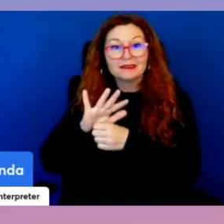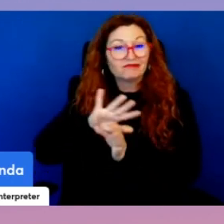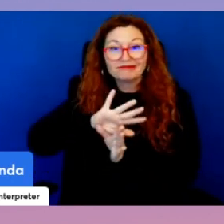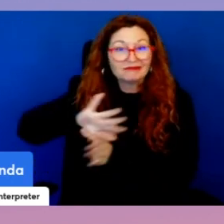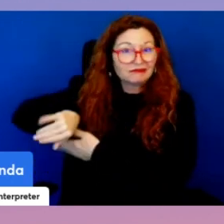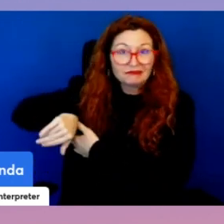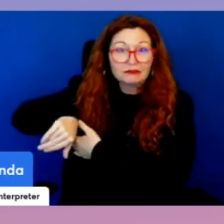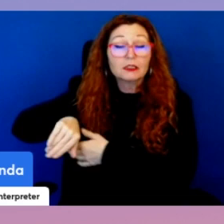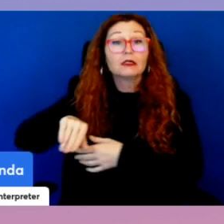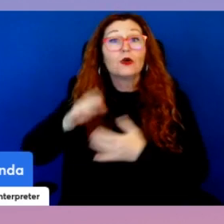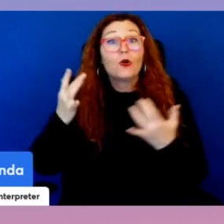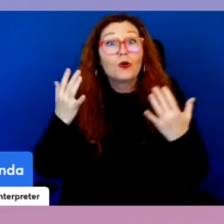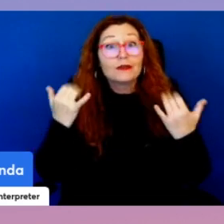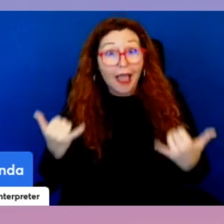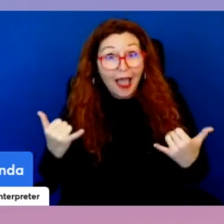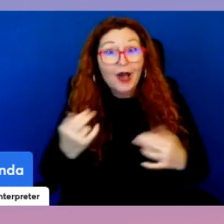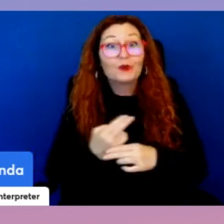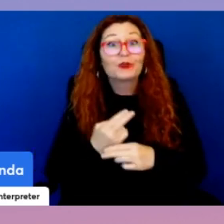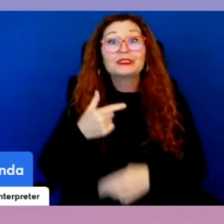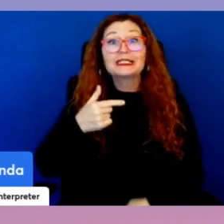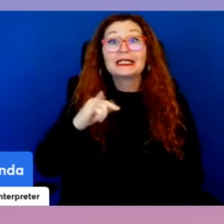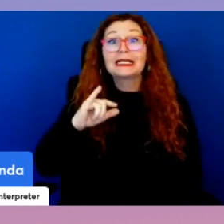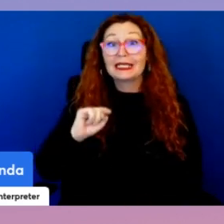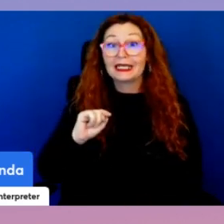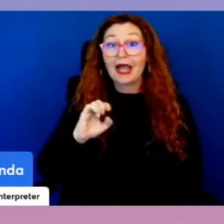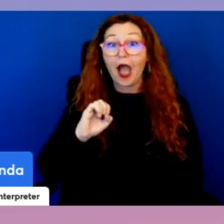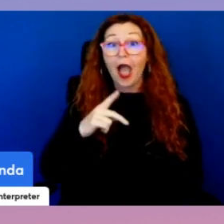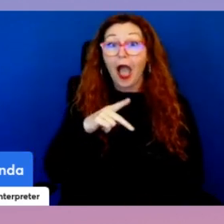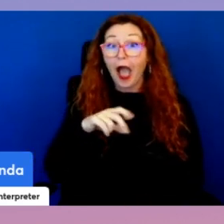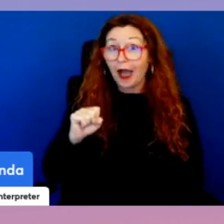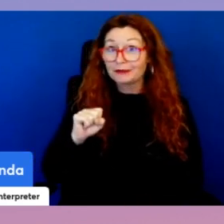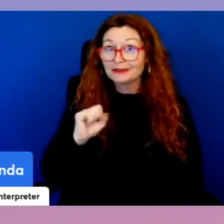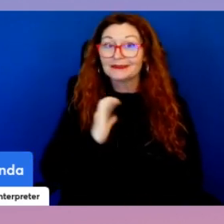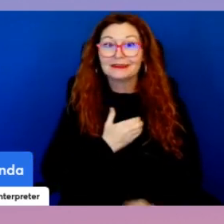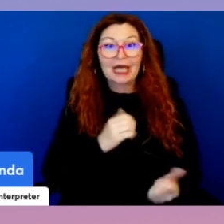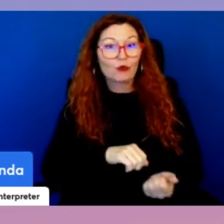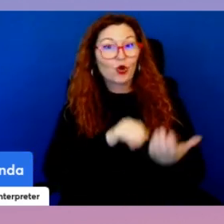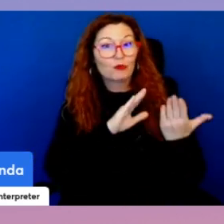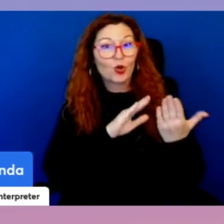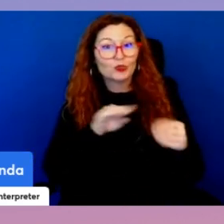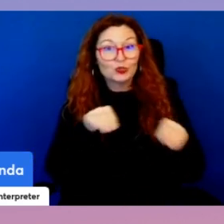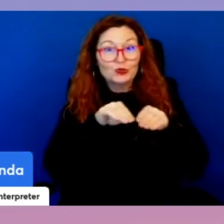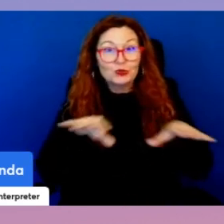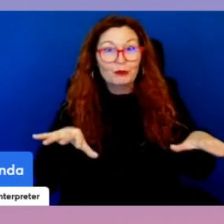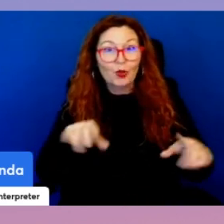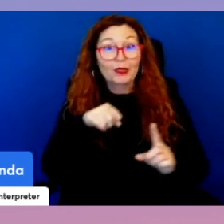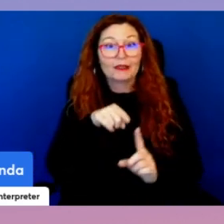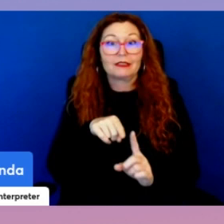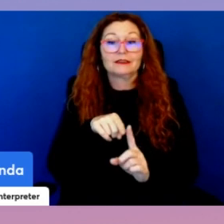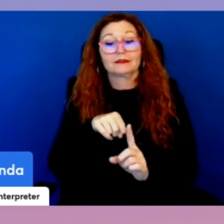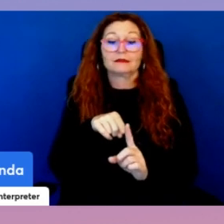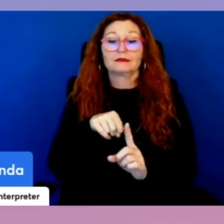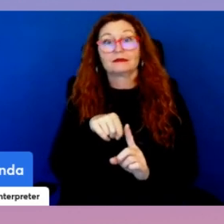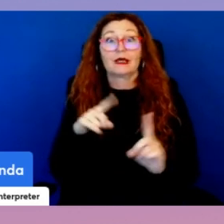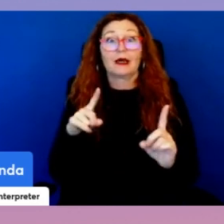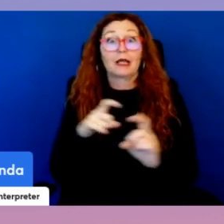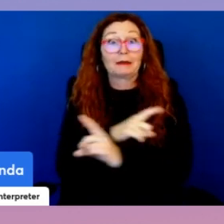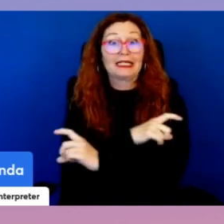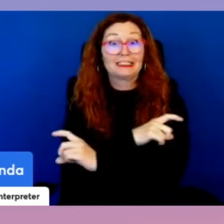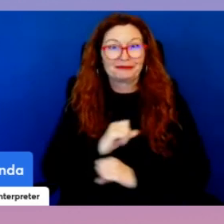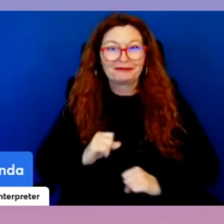to use GitOps as our approach to deploying this application. So let's